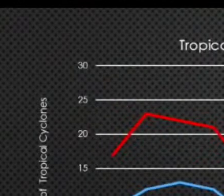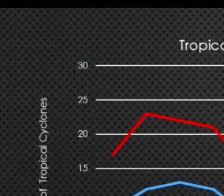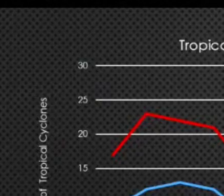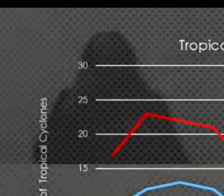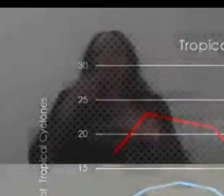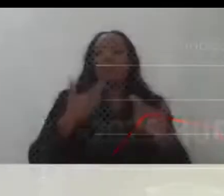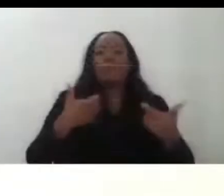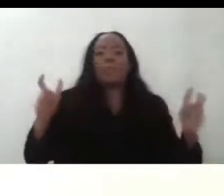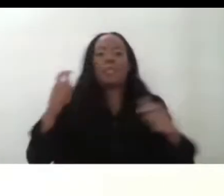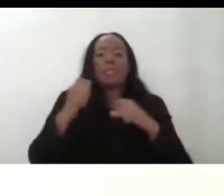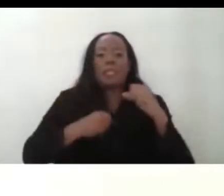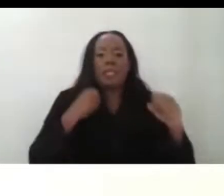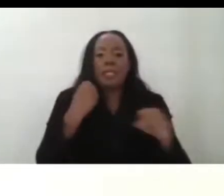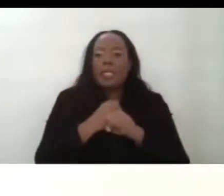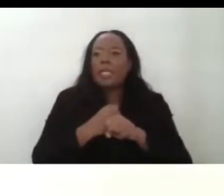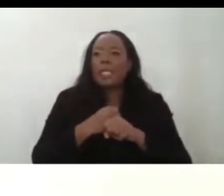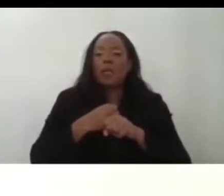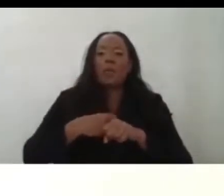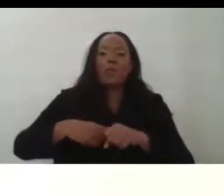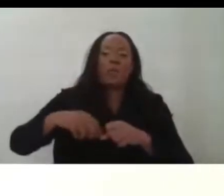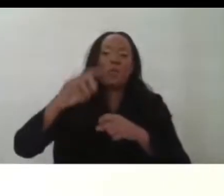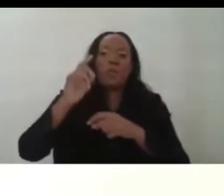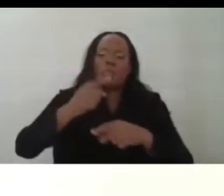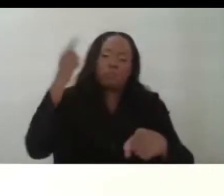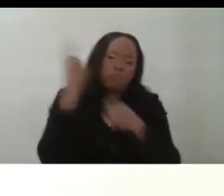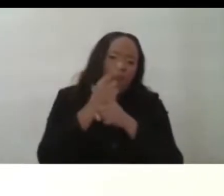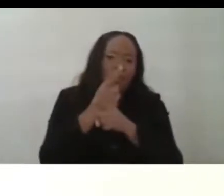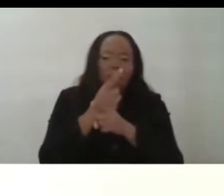pretty much spot on in terms of the forecast. Pretty good.